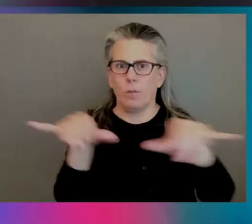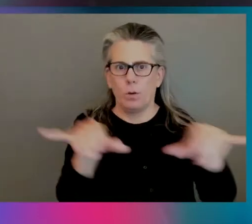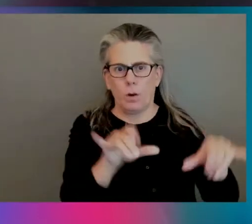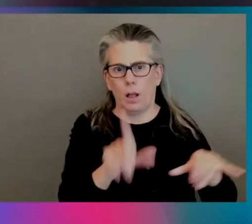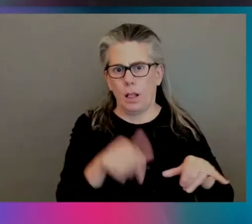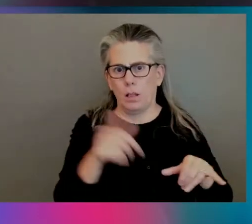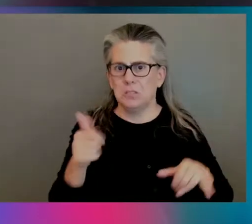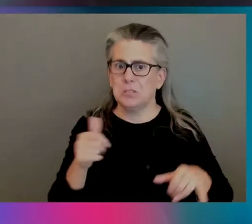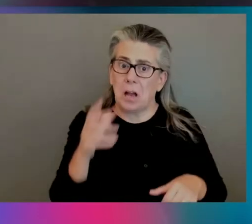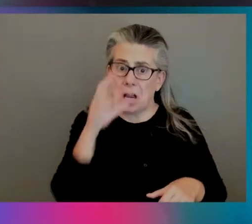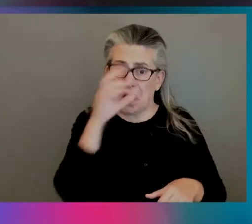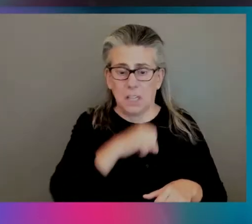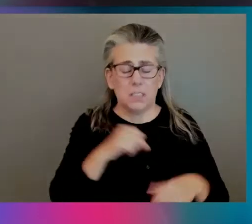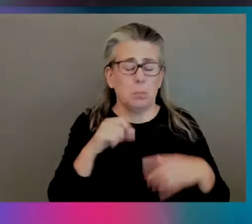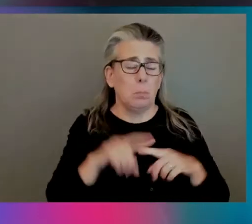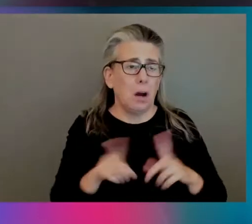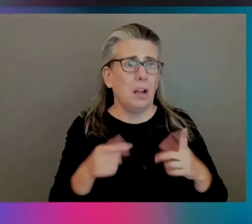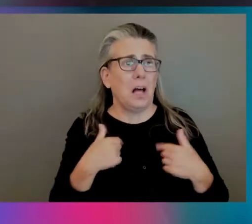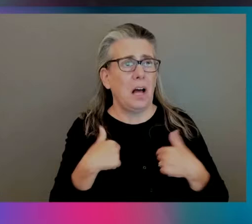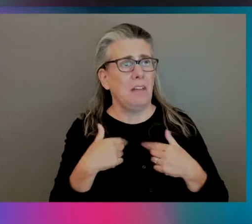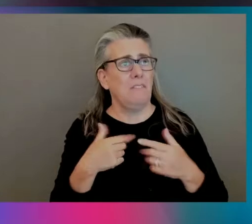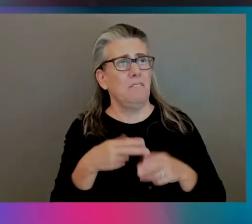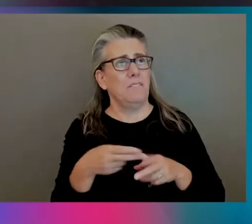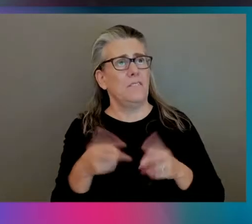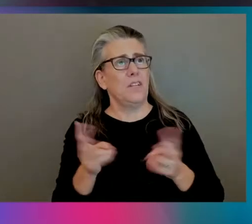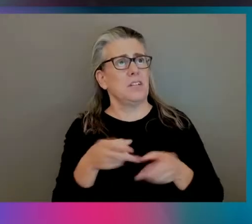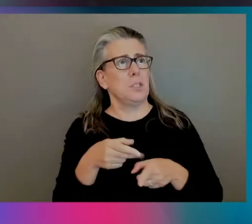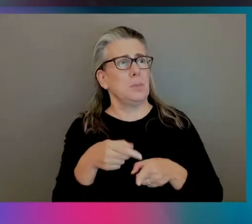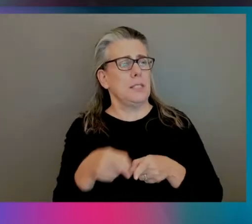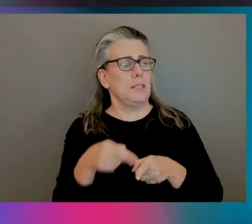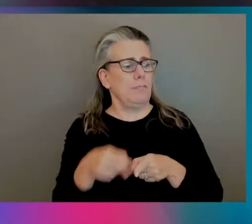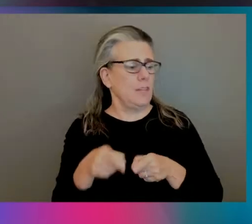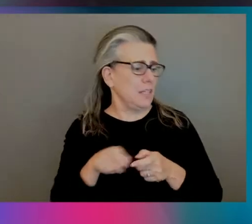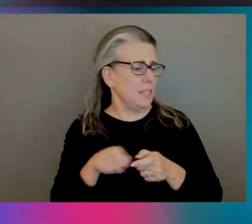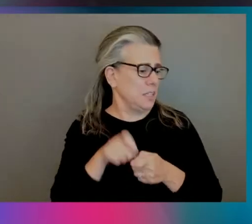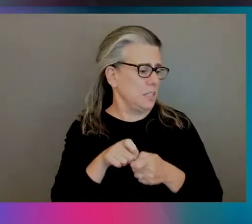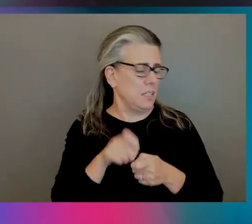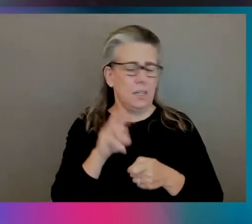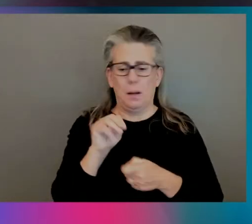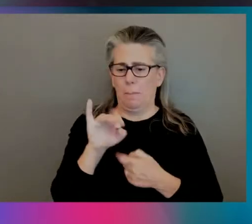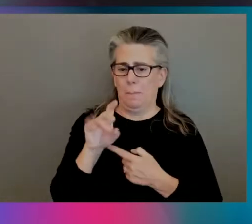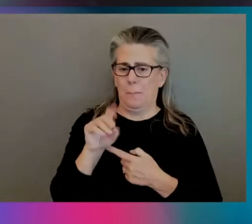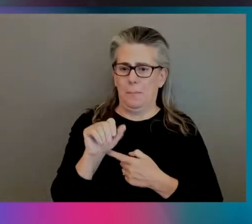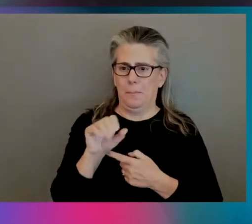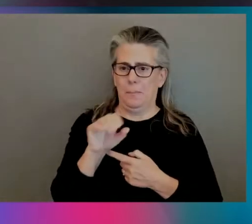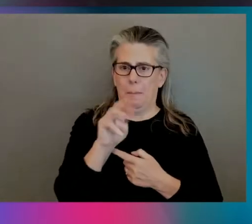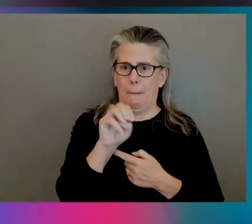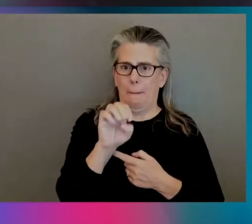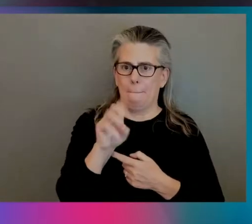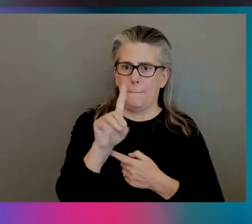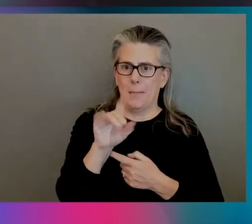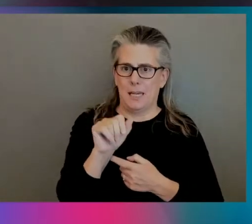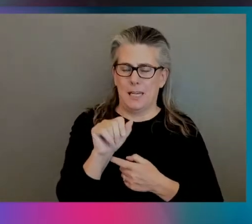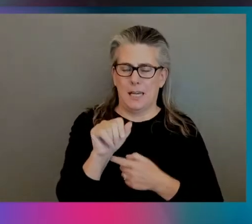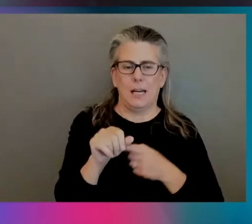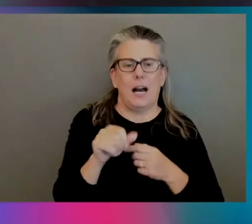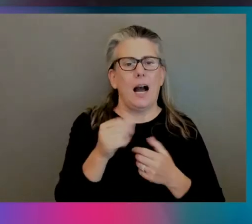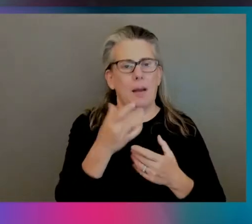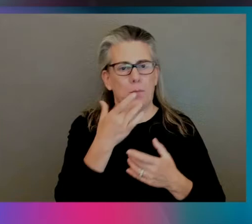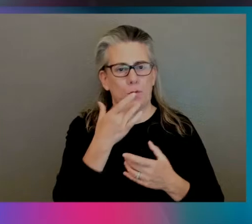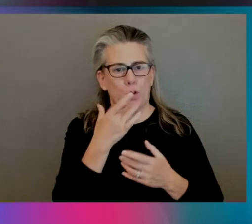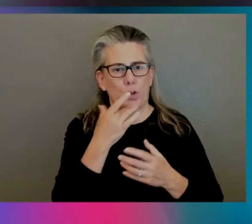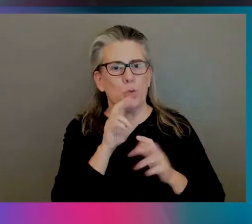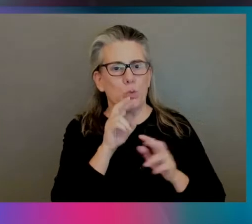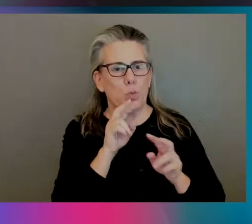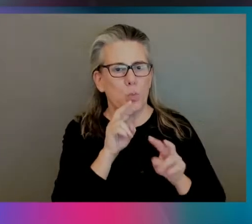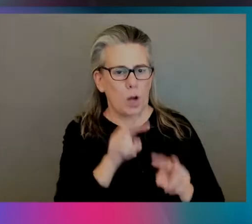I have very specific types of media that I like to engage with. I'm a big horror movie fan. I am specifically